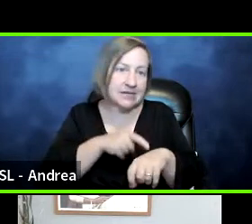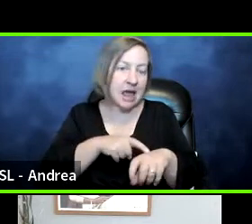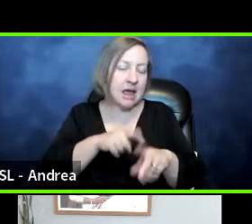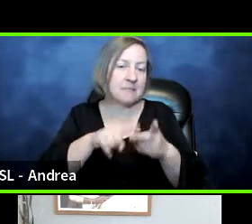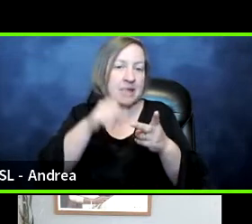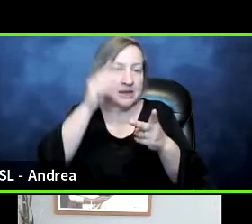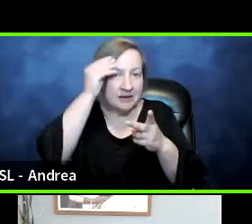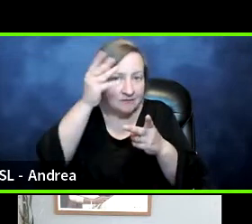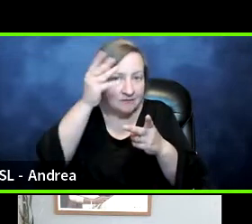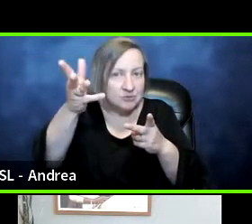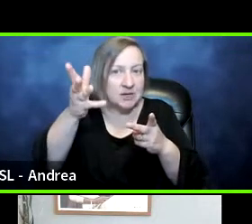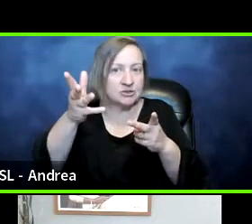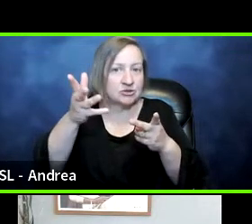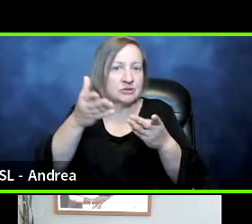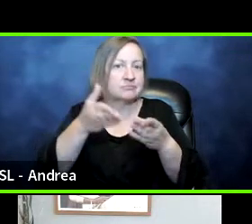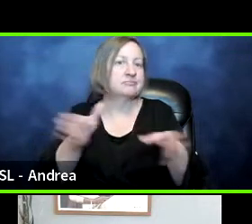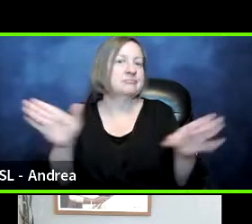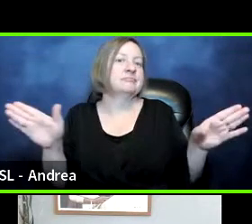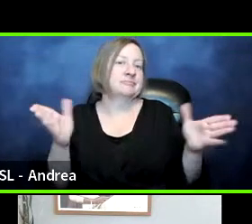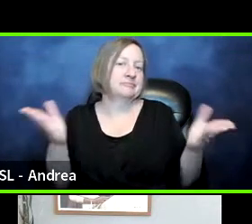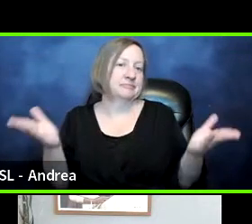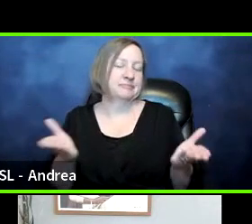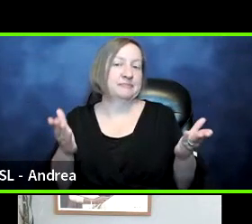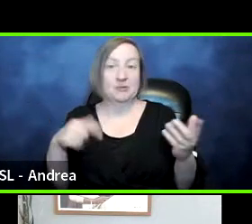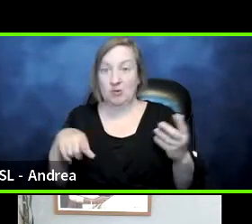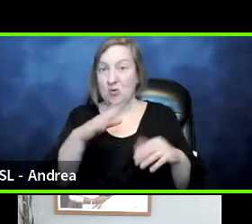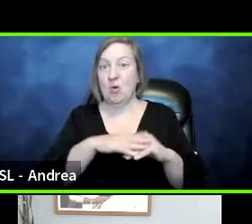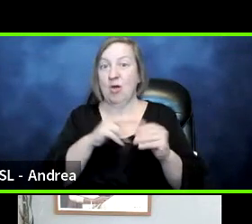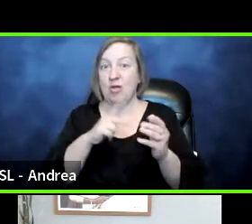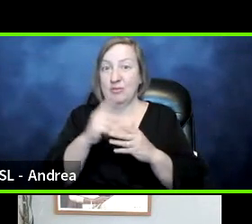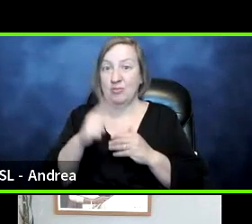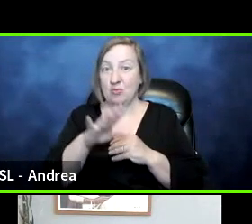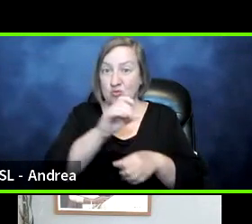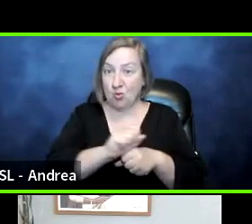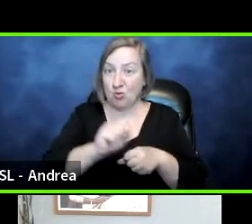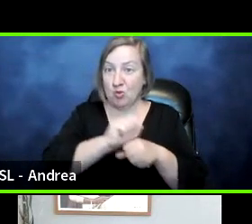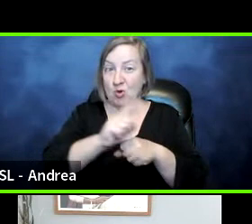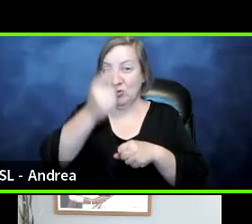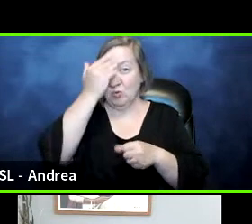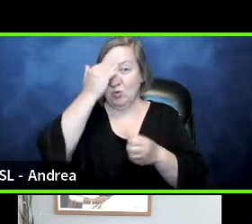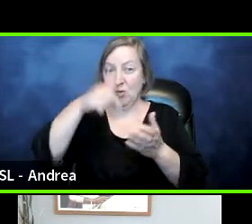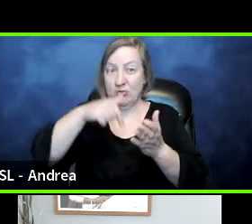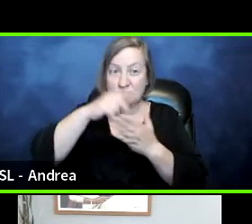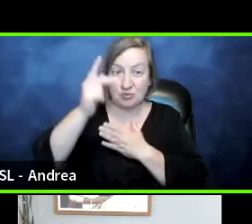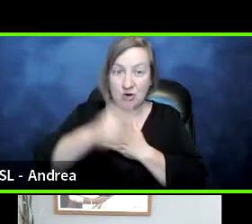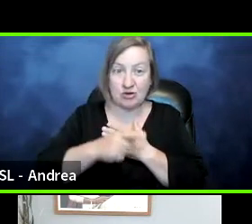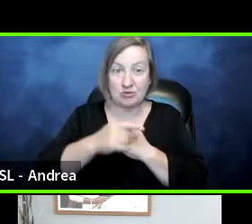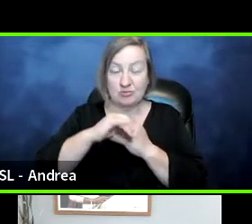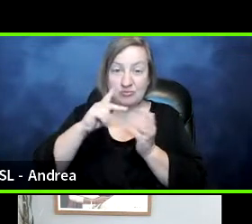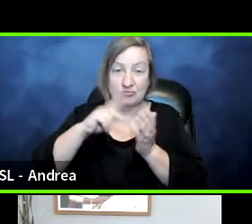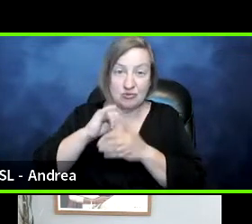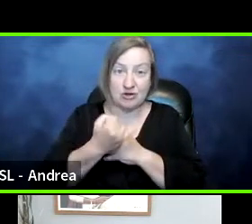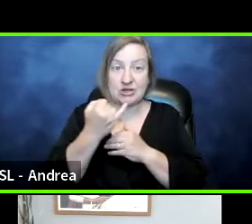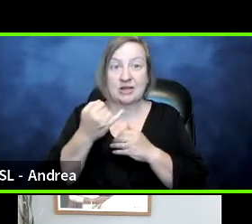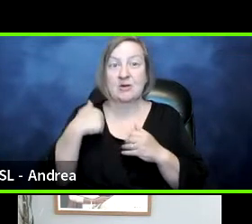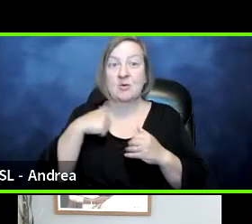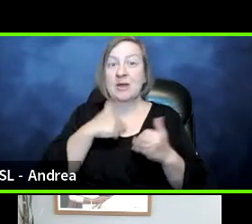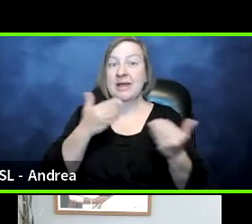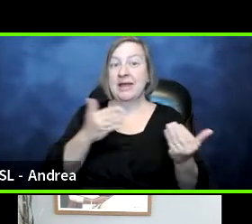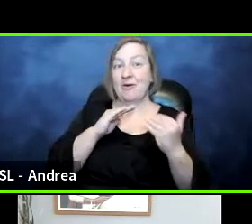asymmetry here. You all on the program, this is your work, you're super familiar with the project. We all here, while we are